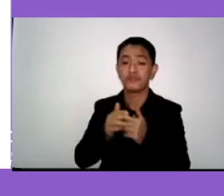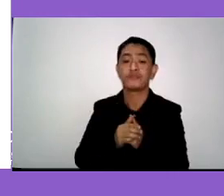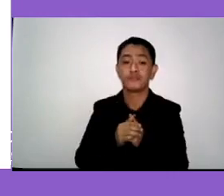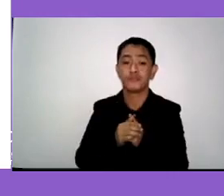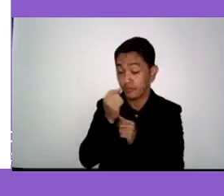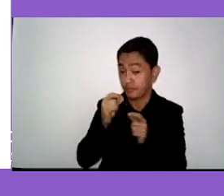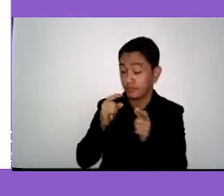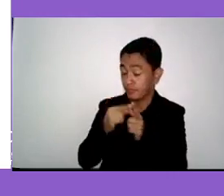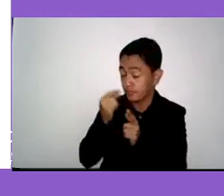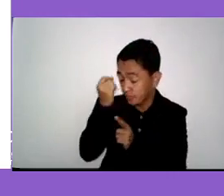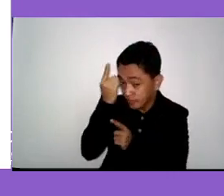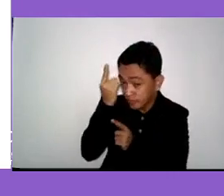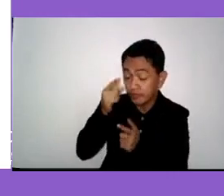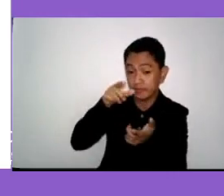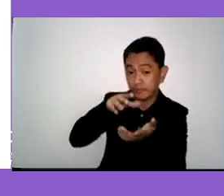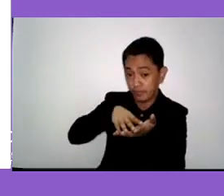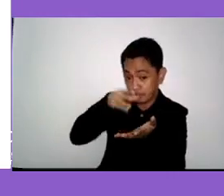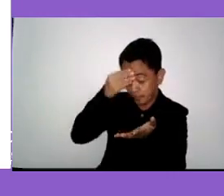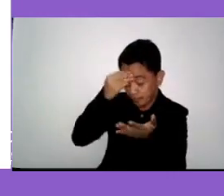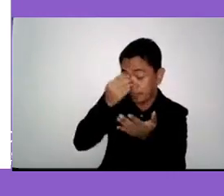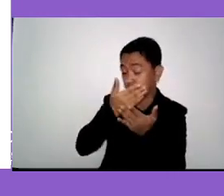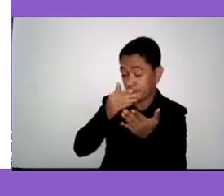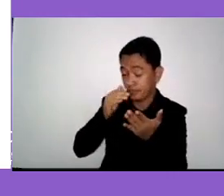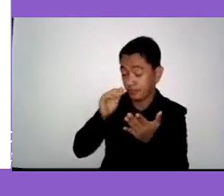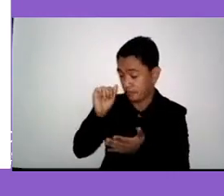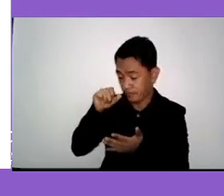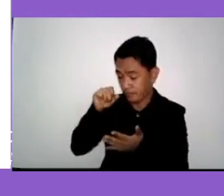and learning aspects,